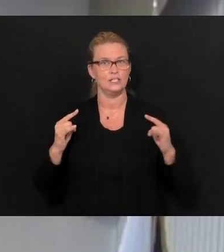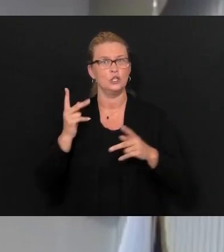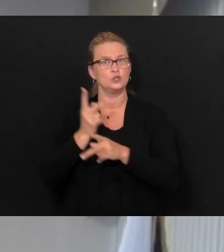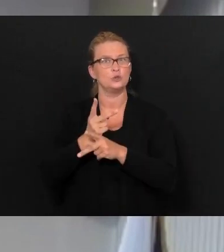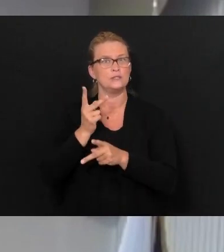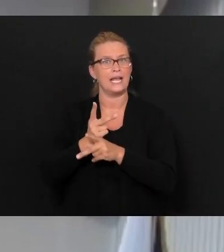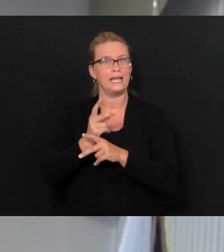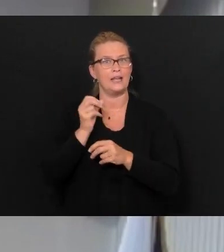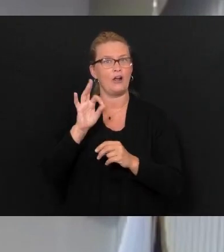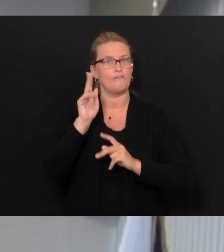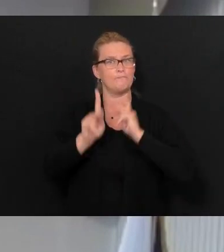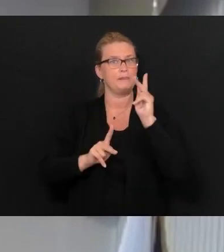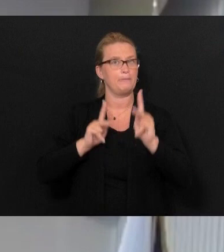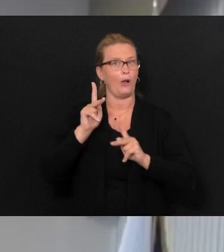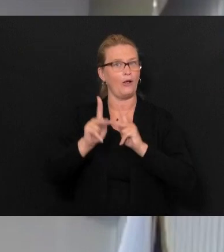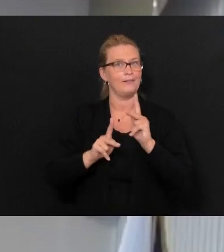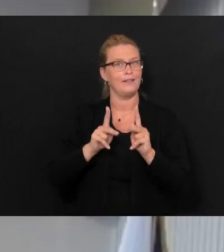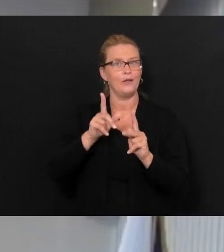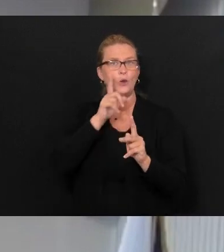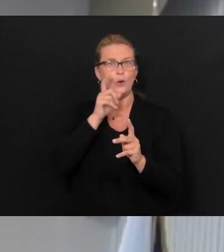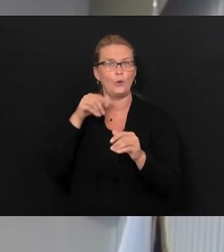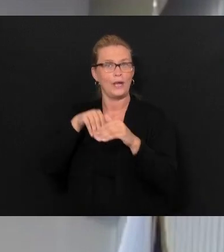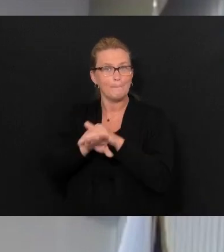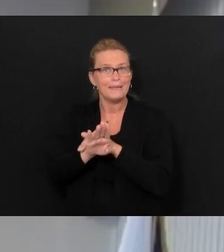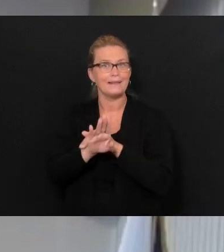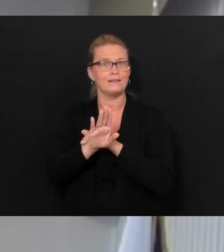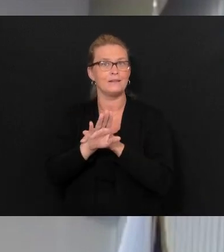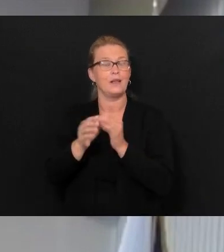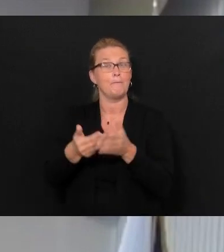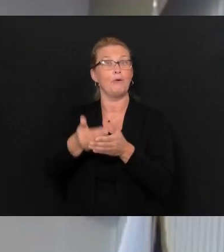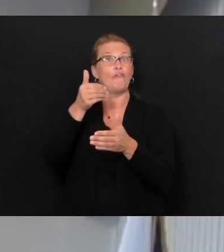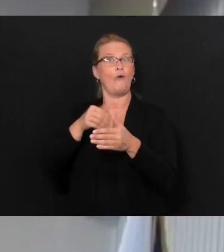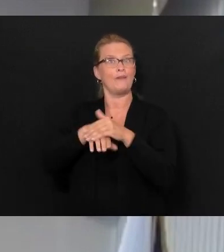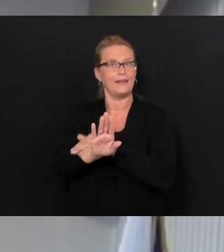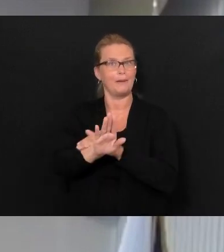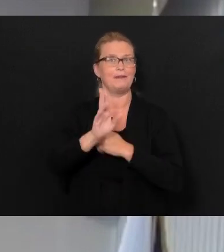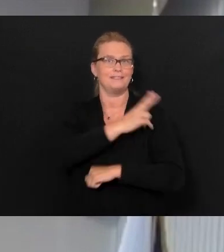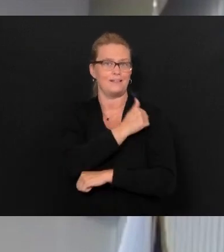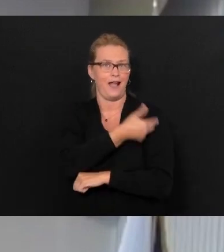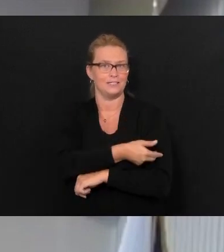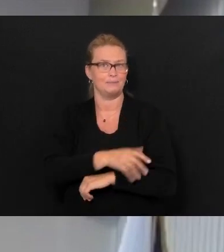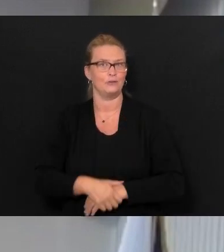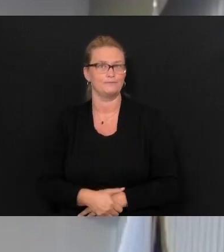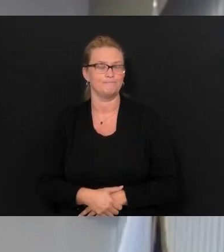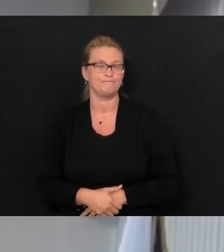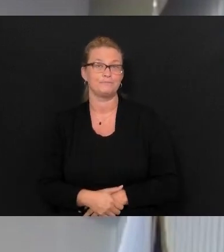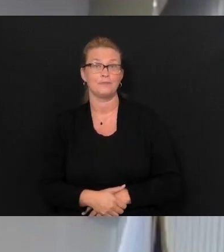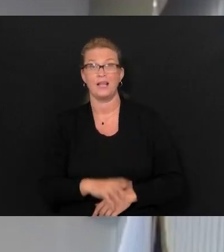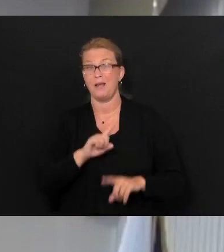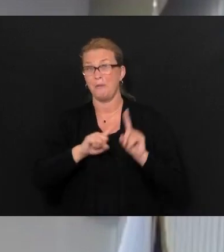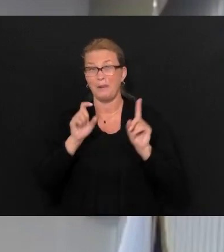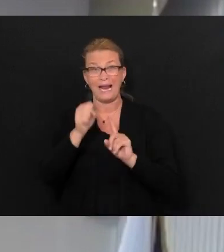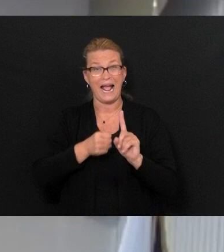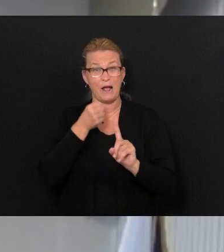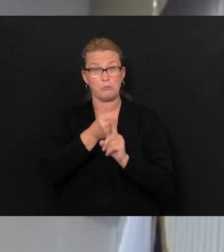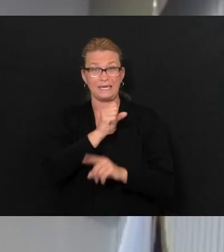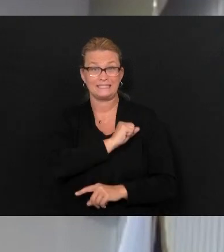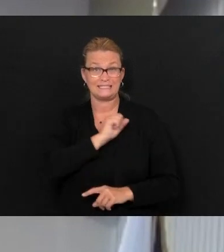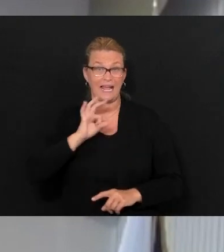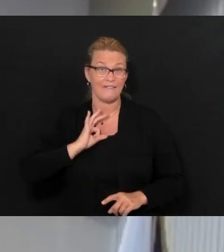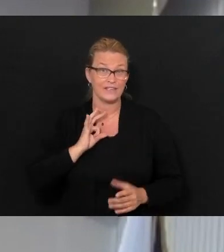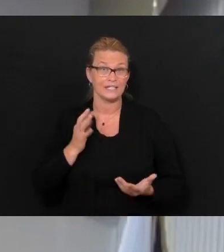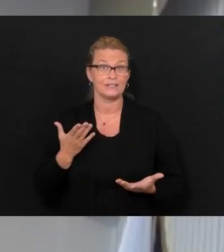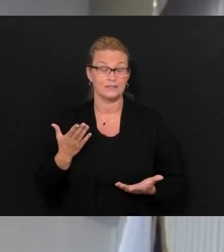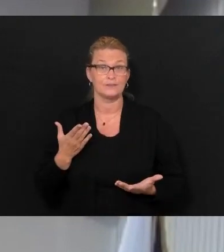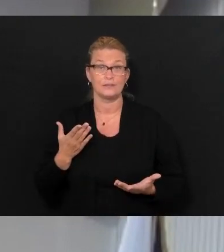and triage prior to patients entering the hospital. And again, WVU did that last year as well. In terms of outbreaks and staffing,